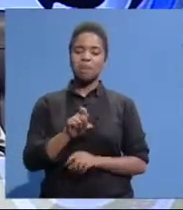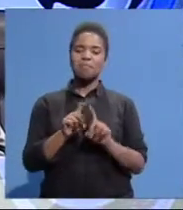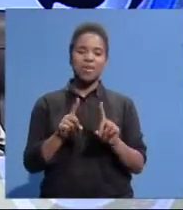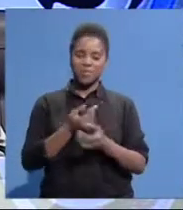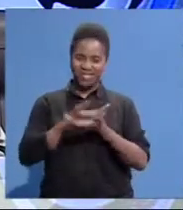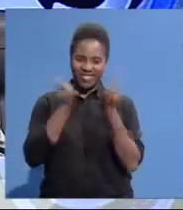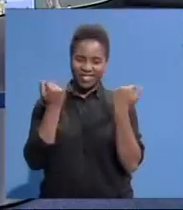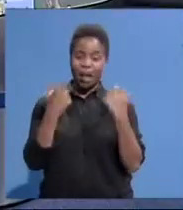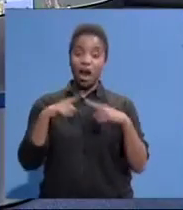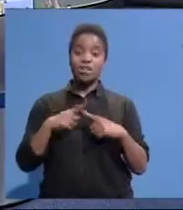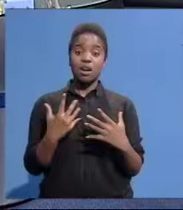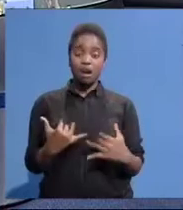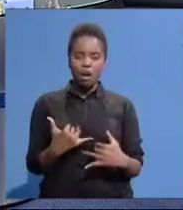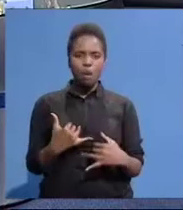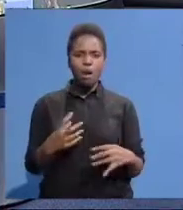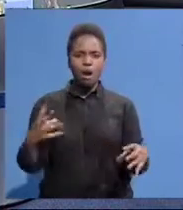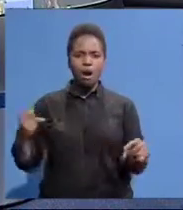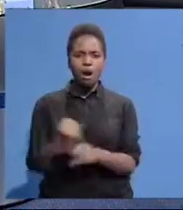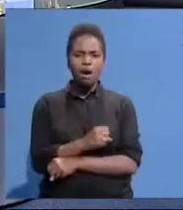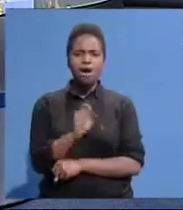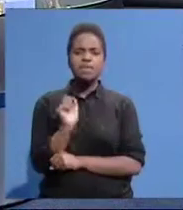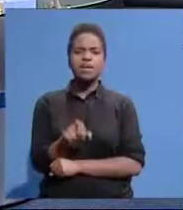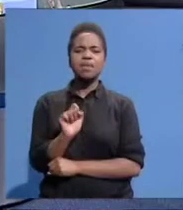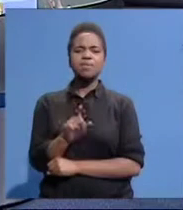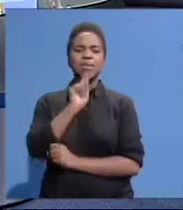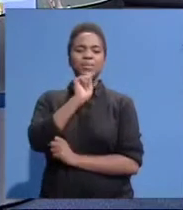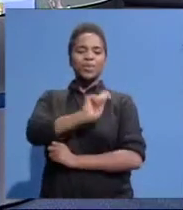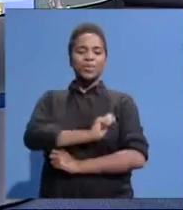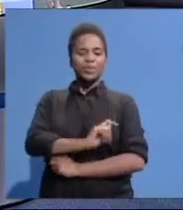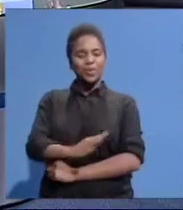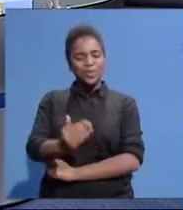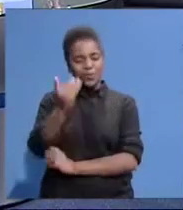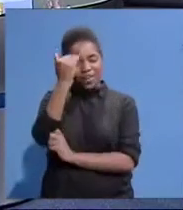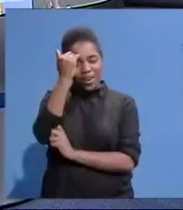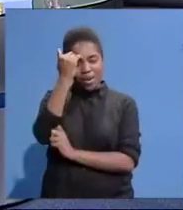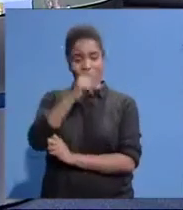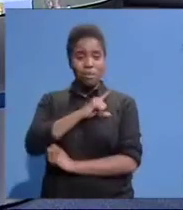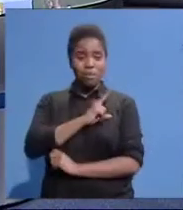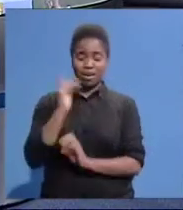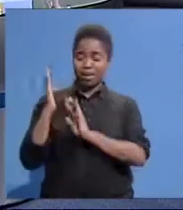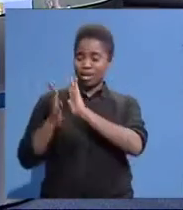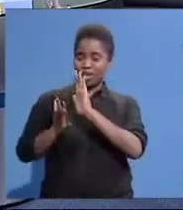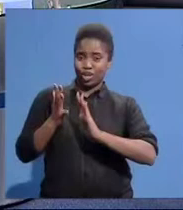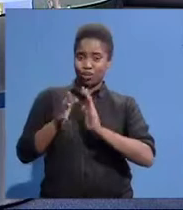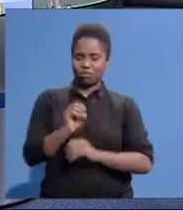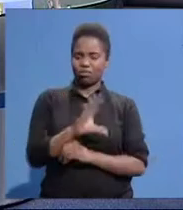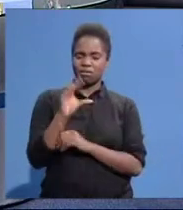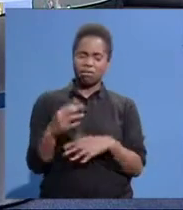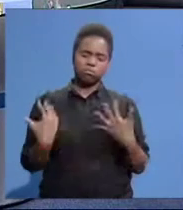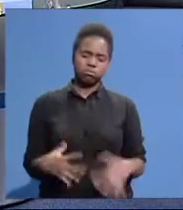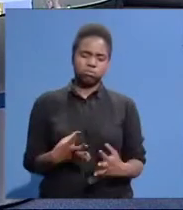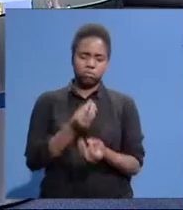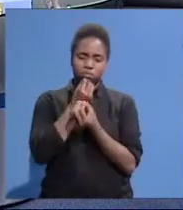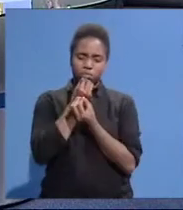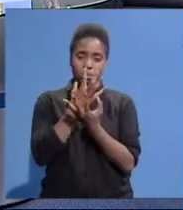people. We are a special people. We have come through a very special history, and we have been triumphant in our